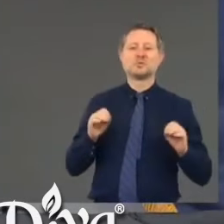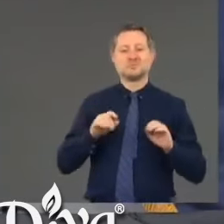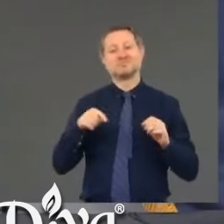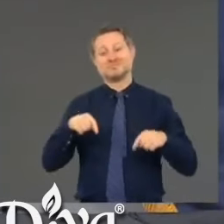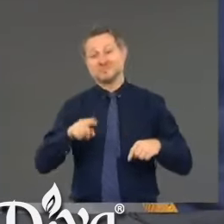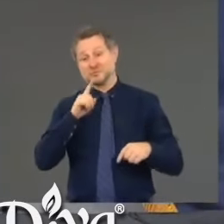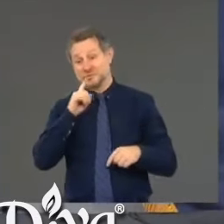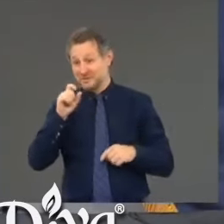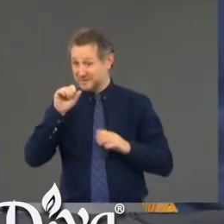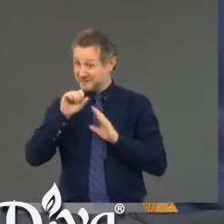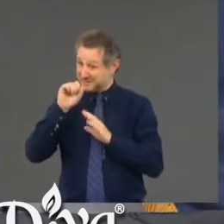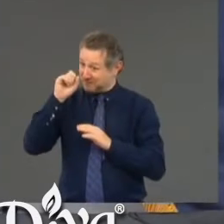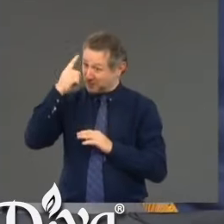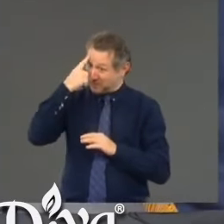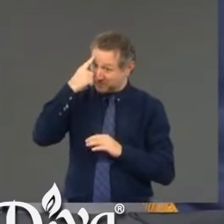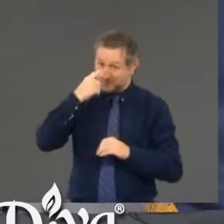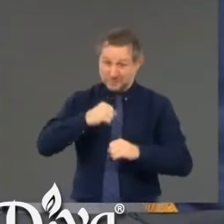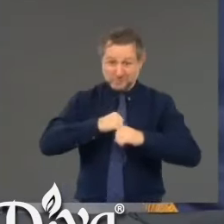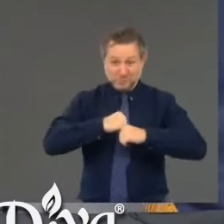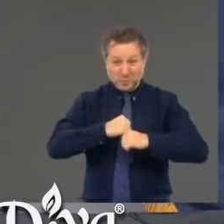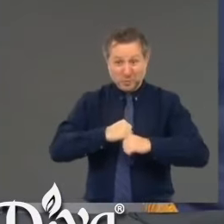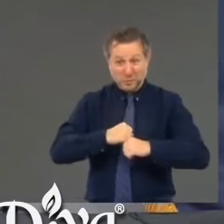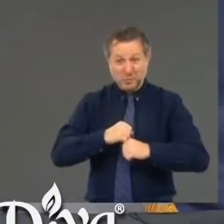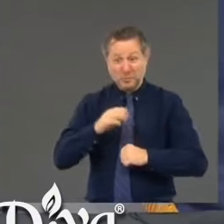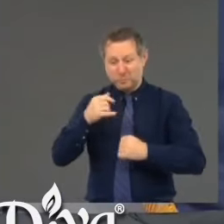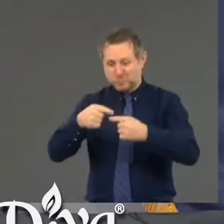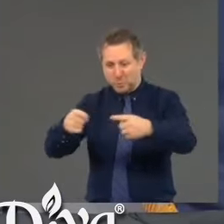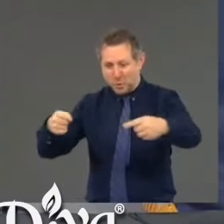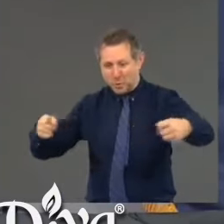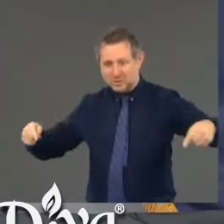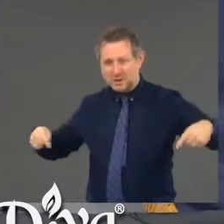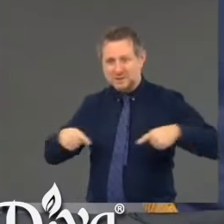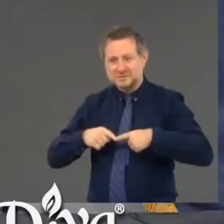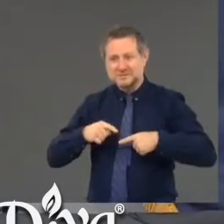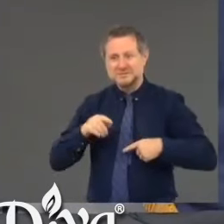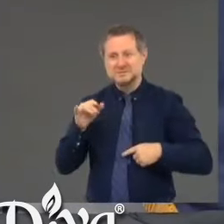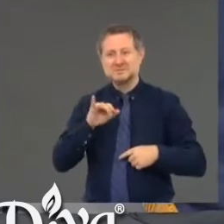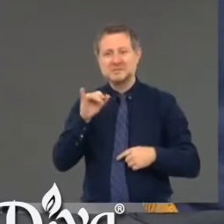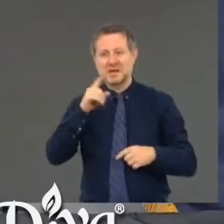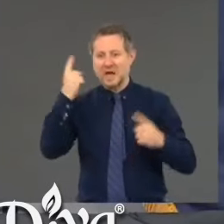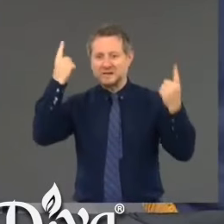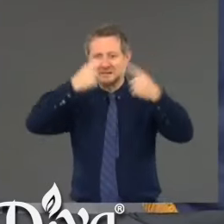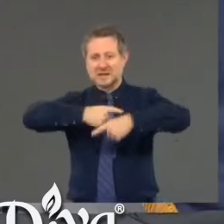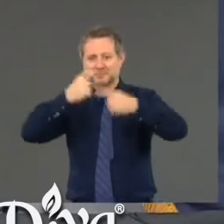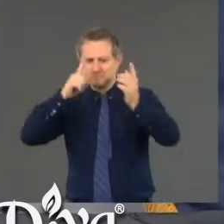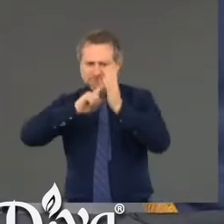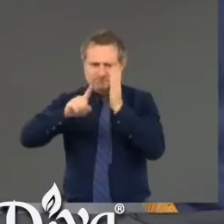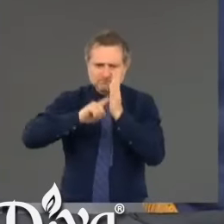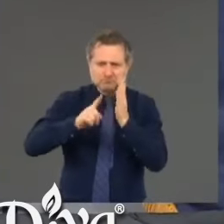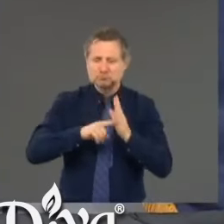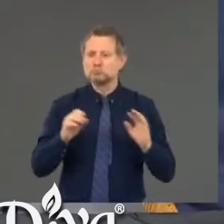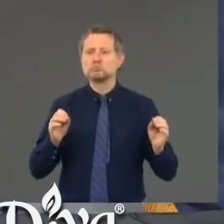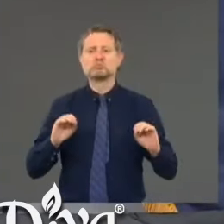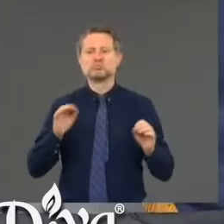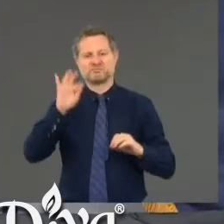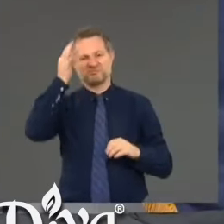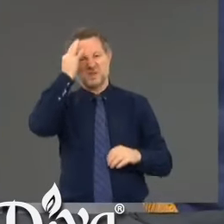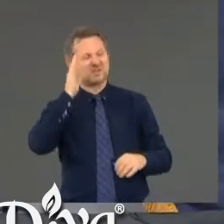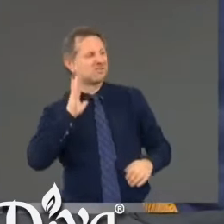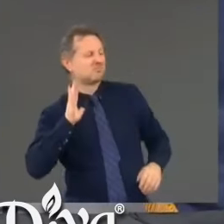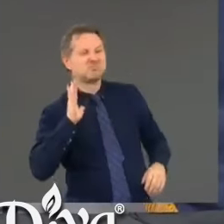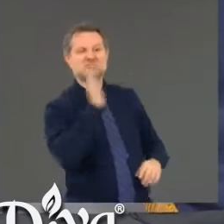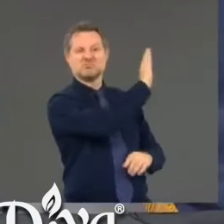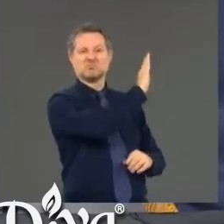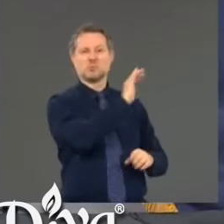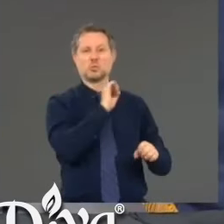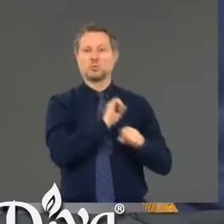do borders and customs. That's the federal government does border and customs control. So when you